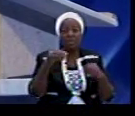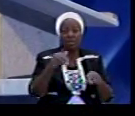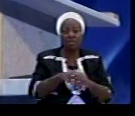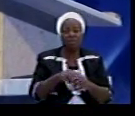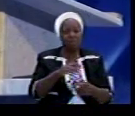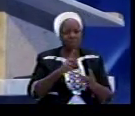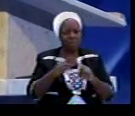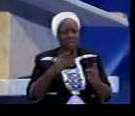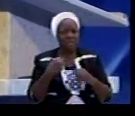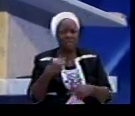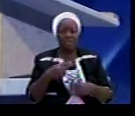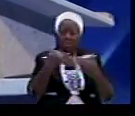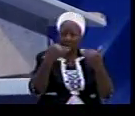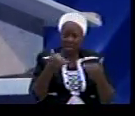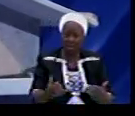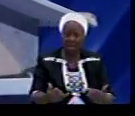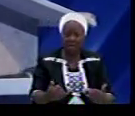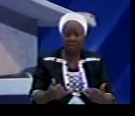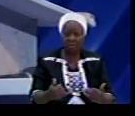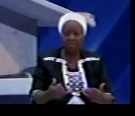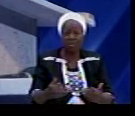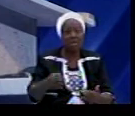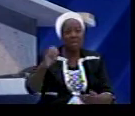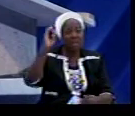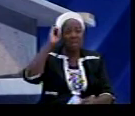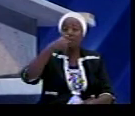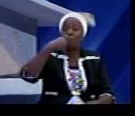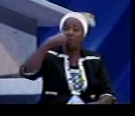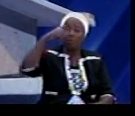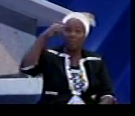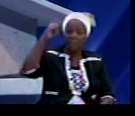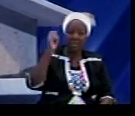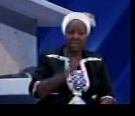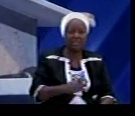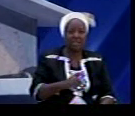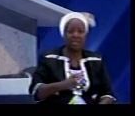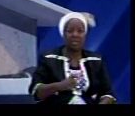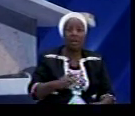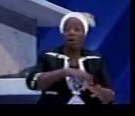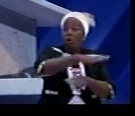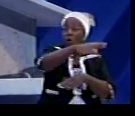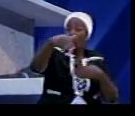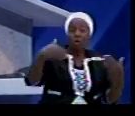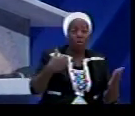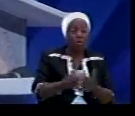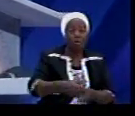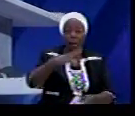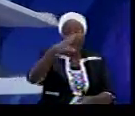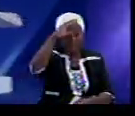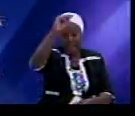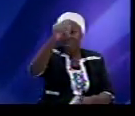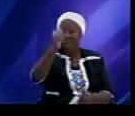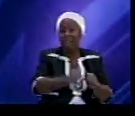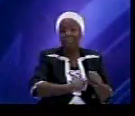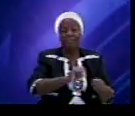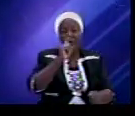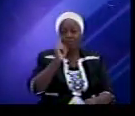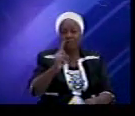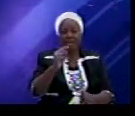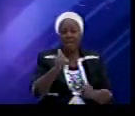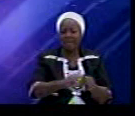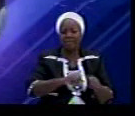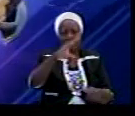now, he commanded all men, everyone, every